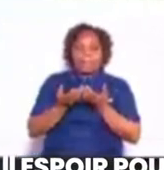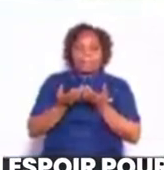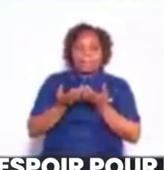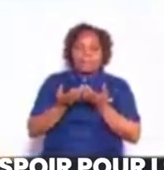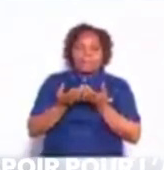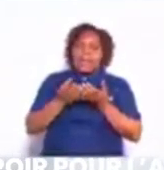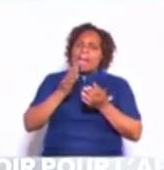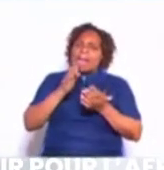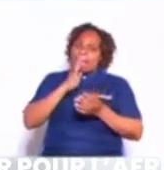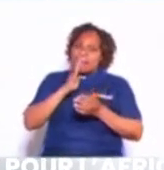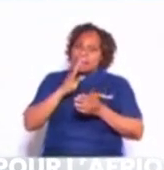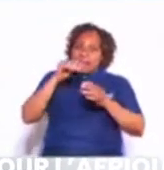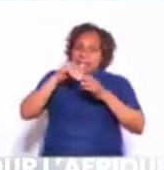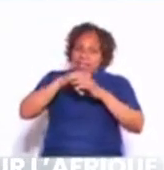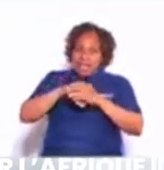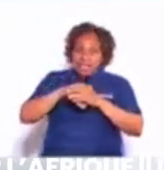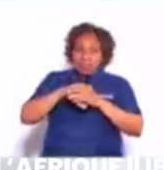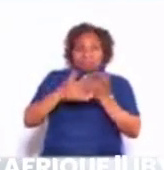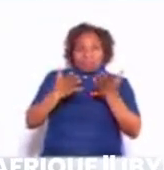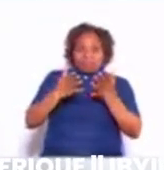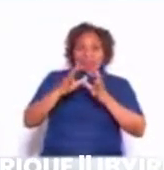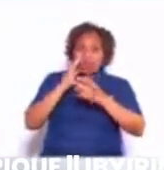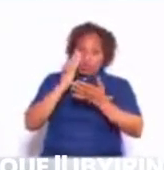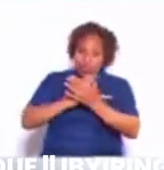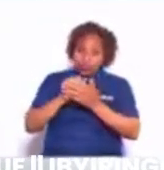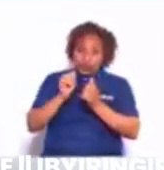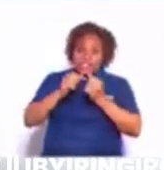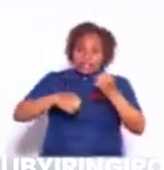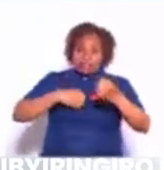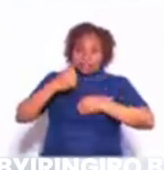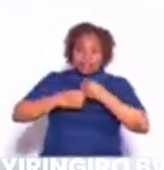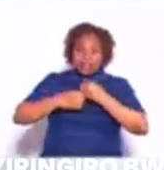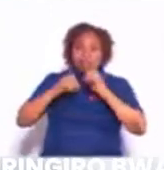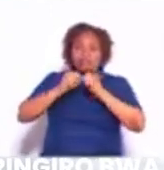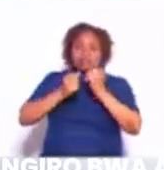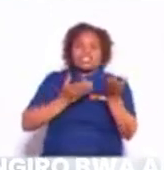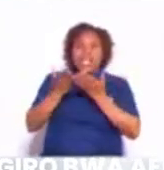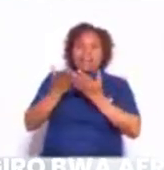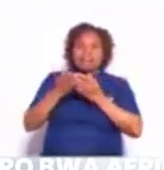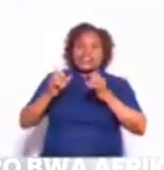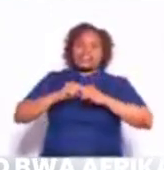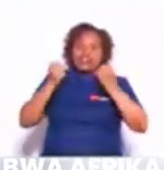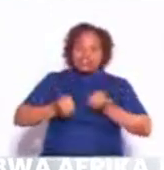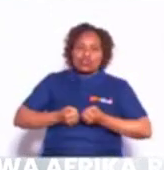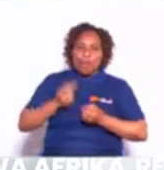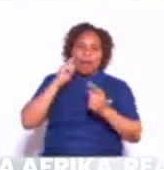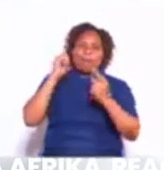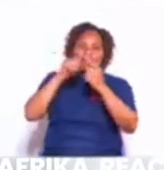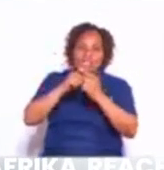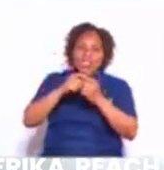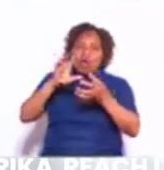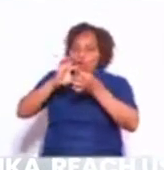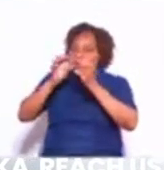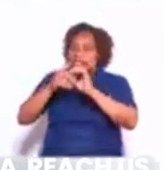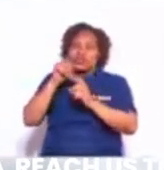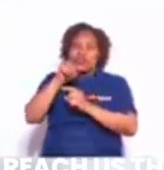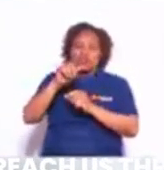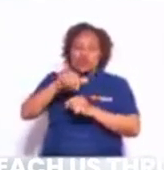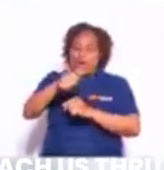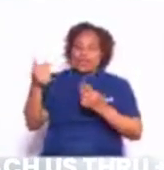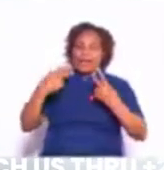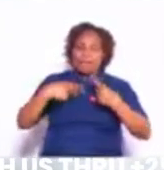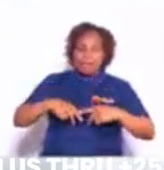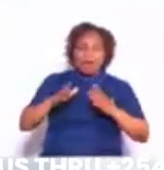Being in tune with your emotions serves as a social purpose, connecting you to other people and